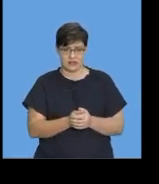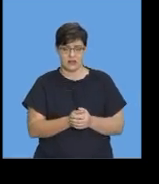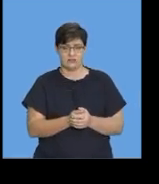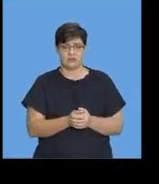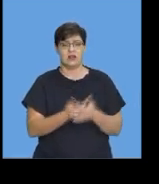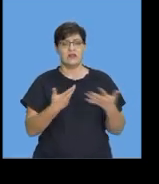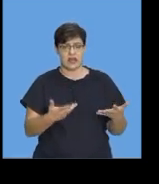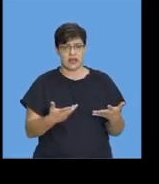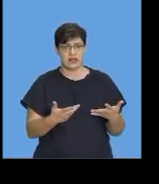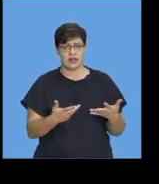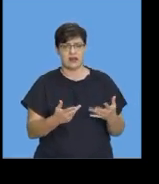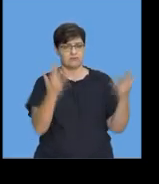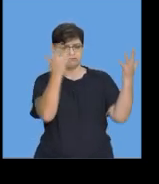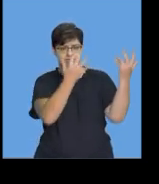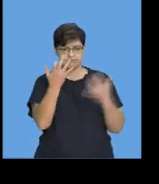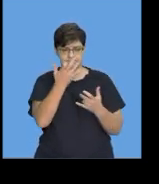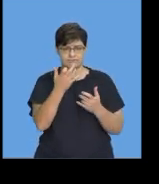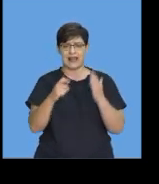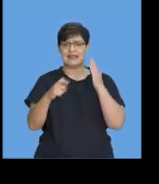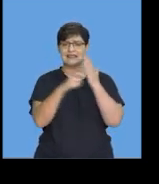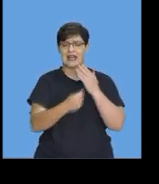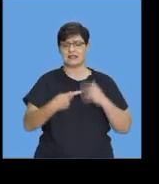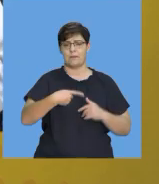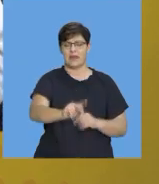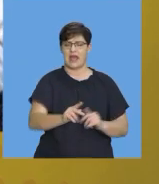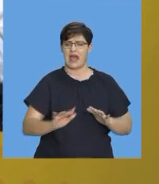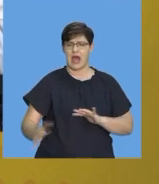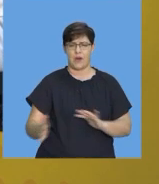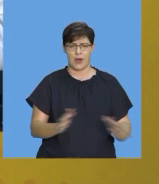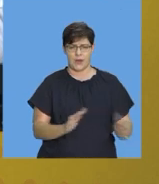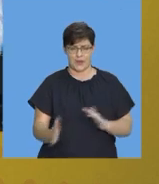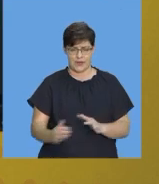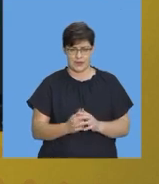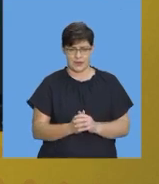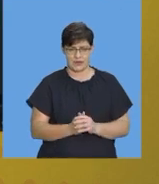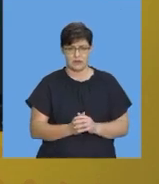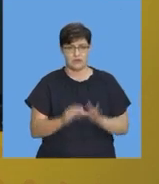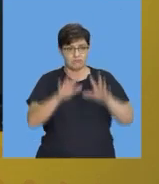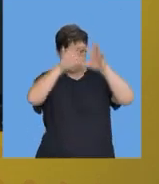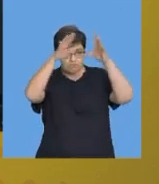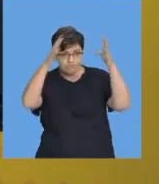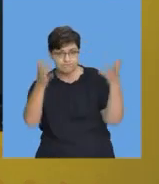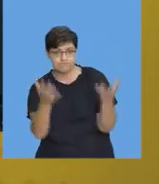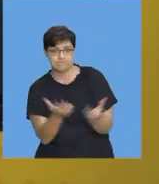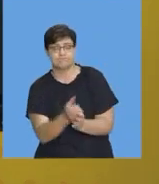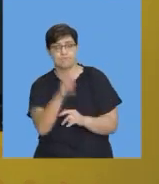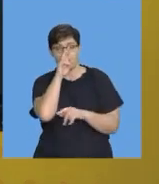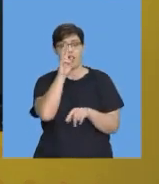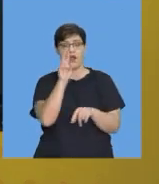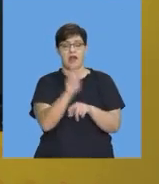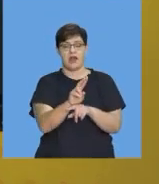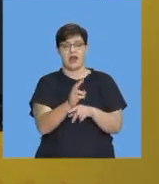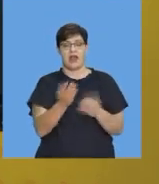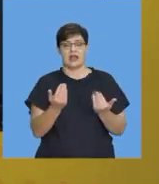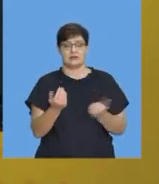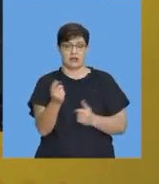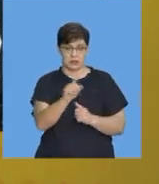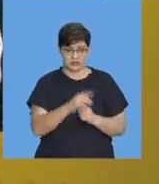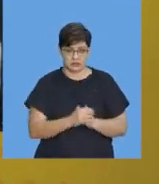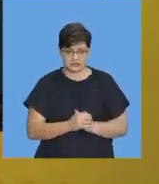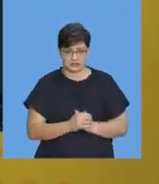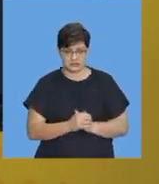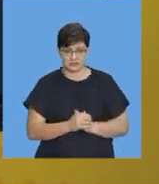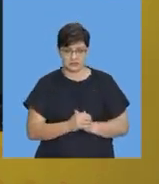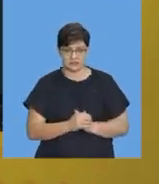the calculation for taxation paid. Okay, so I've given you an overview of what you can expect in today's